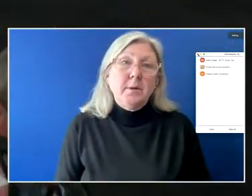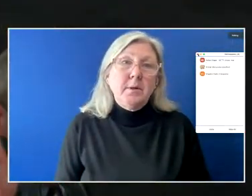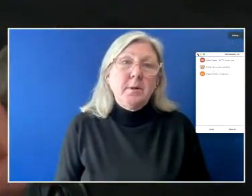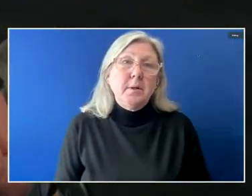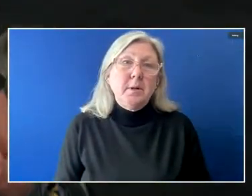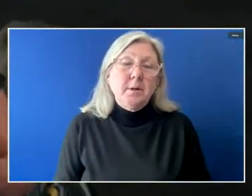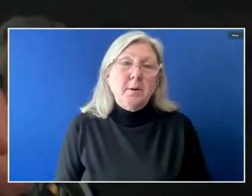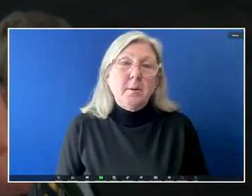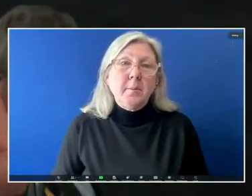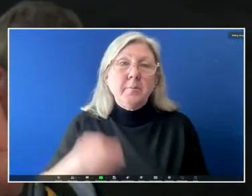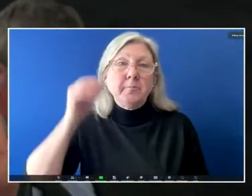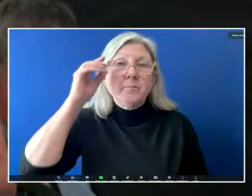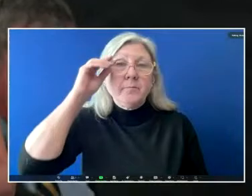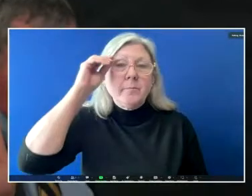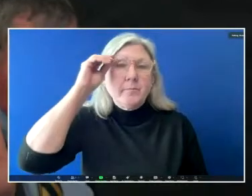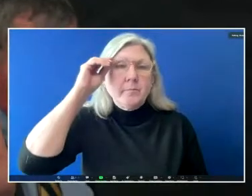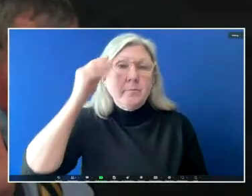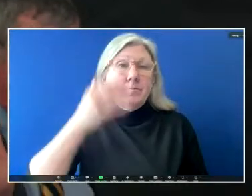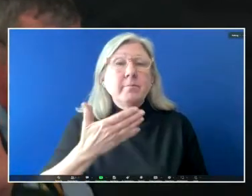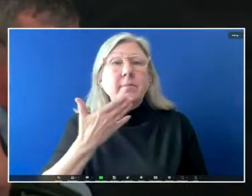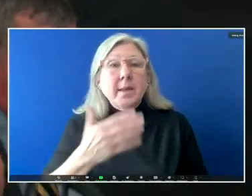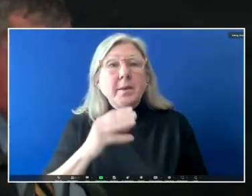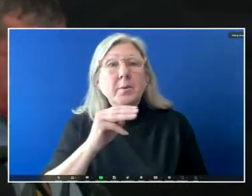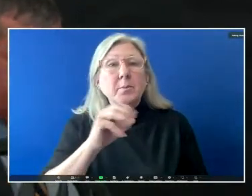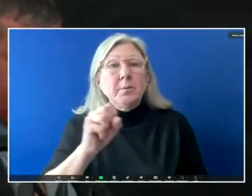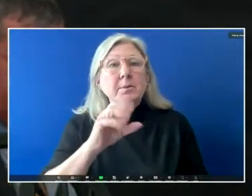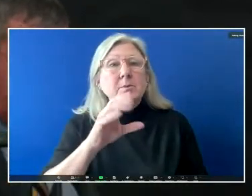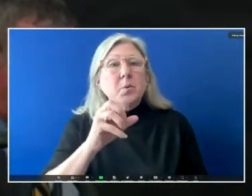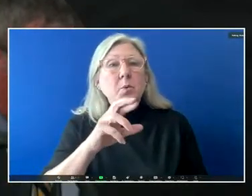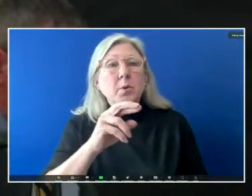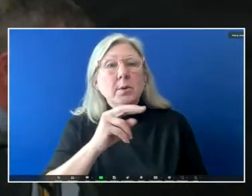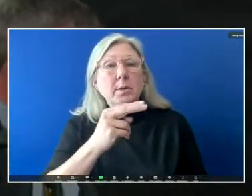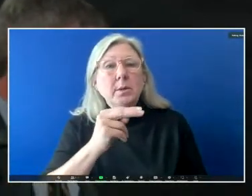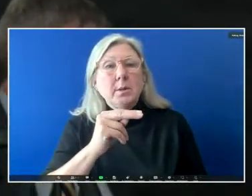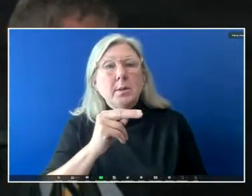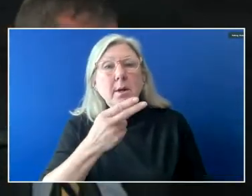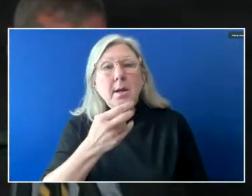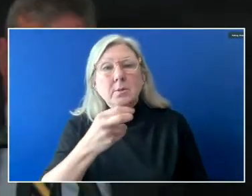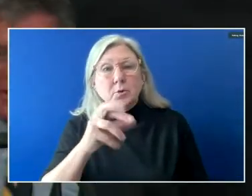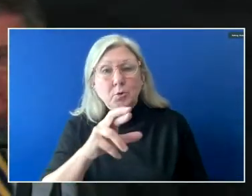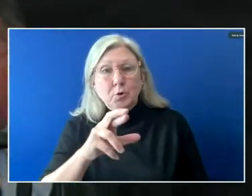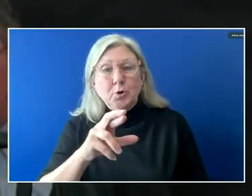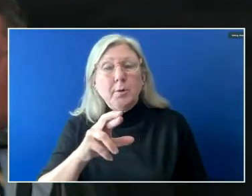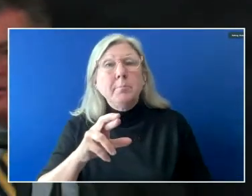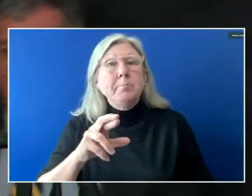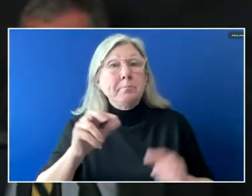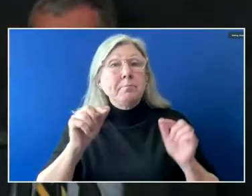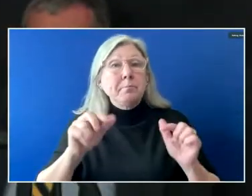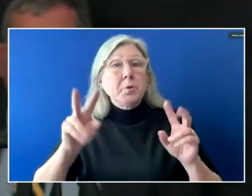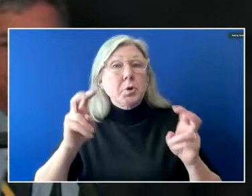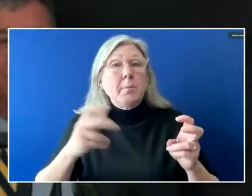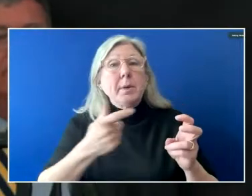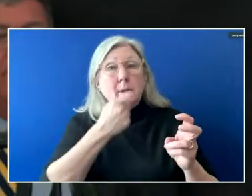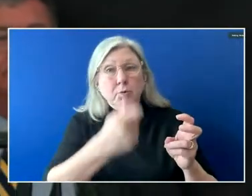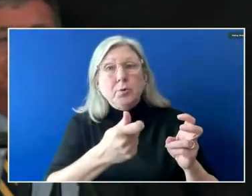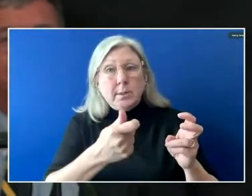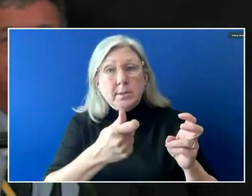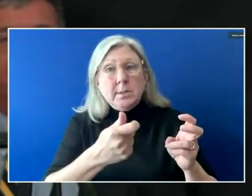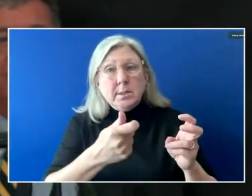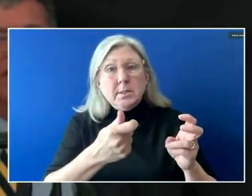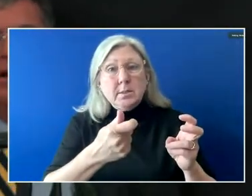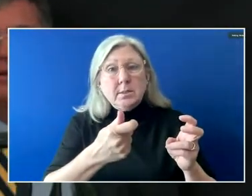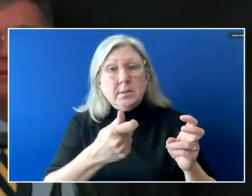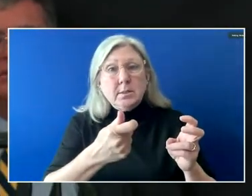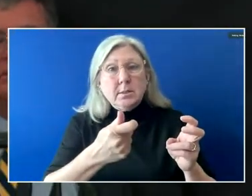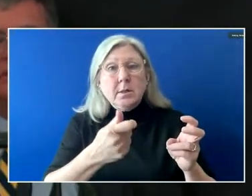you thank you Miss Kiser um so this is an interesting topic it's one that um when I actually